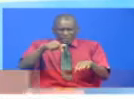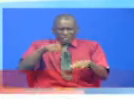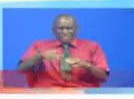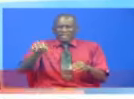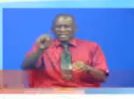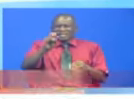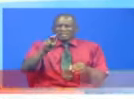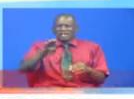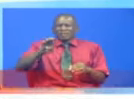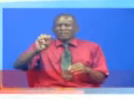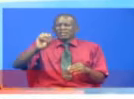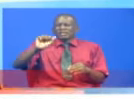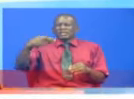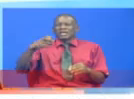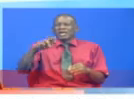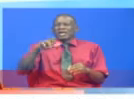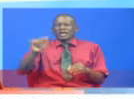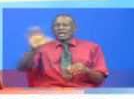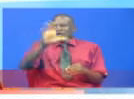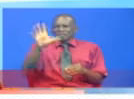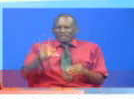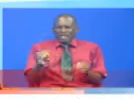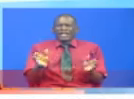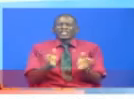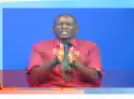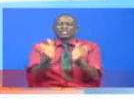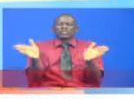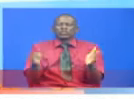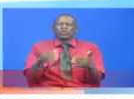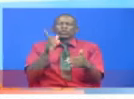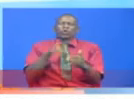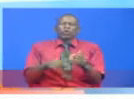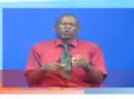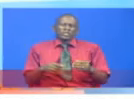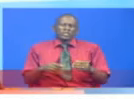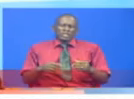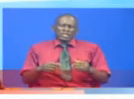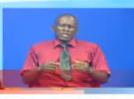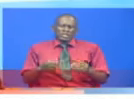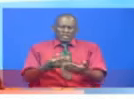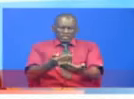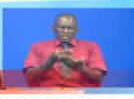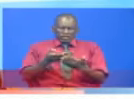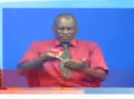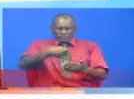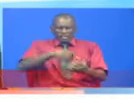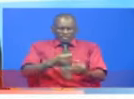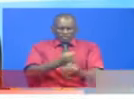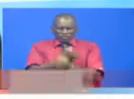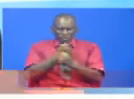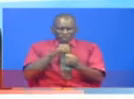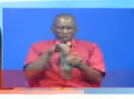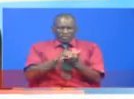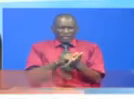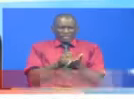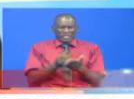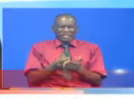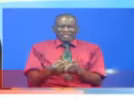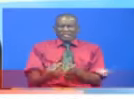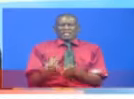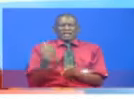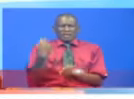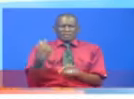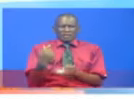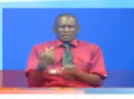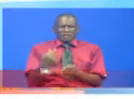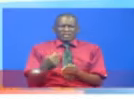sub-Saharan Africa. And generally, what comforts us is that at least that trajectory seems to parallel